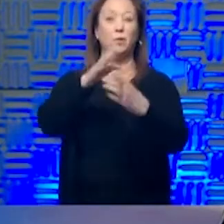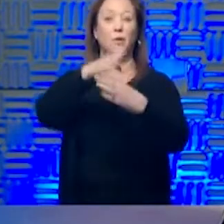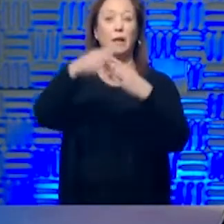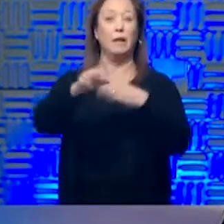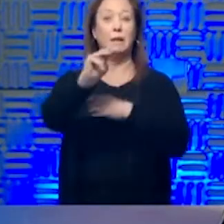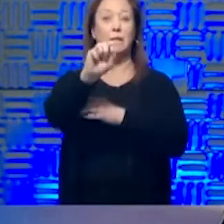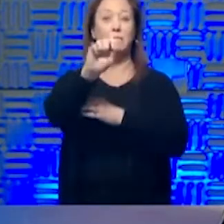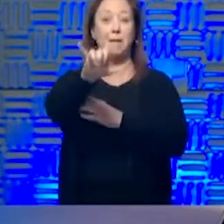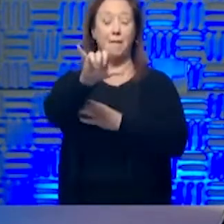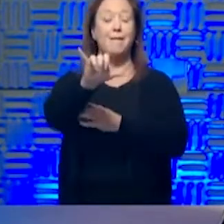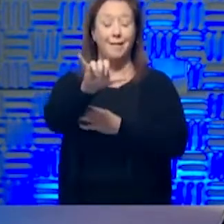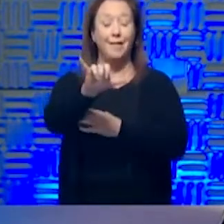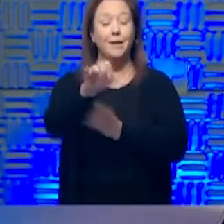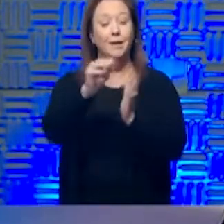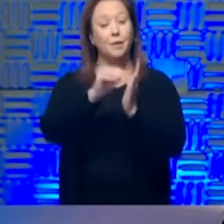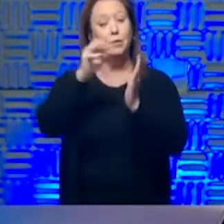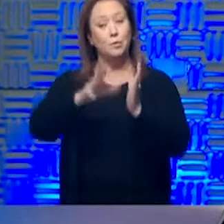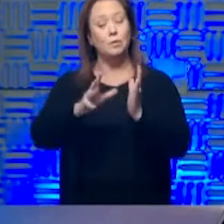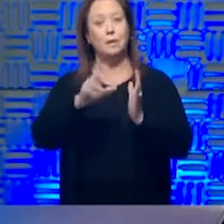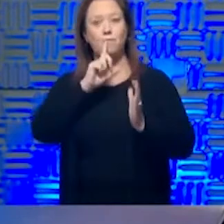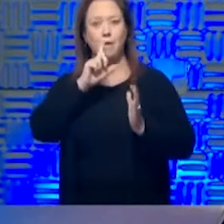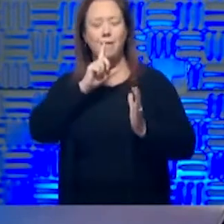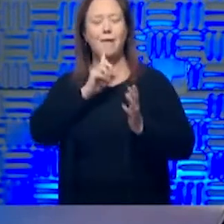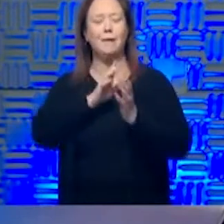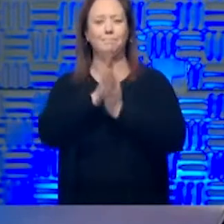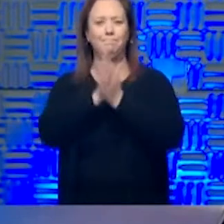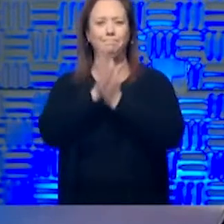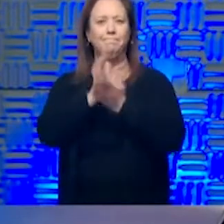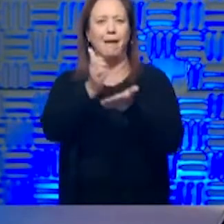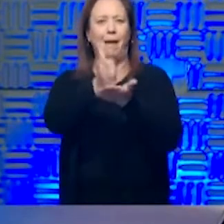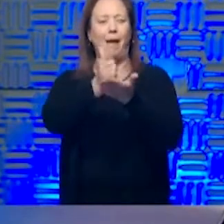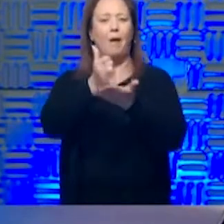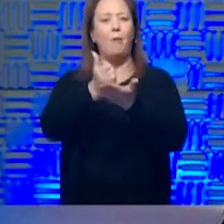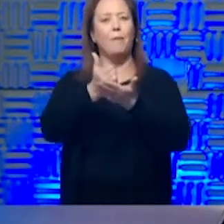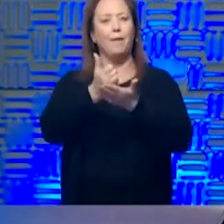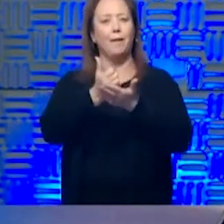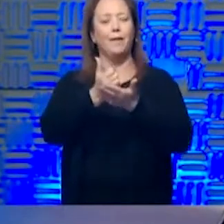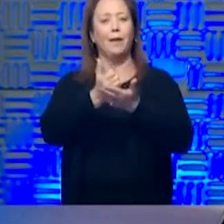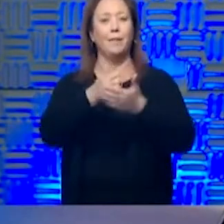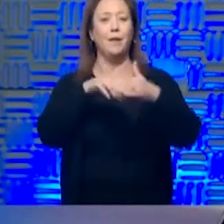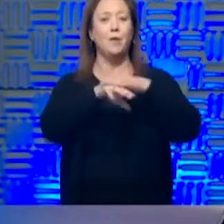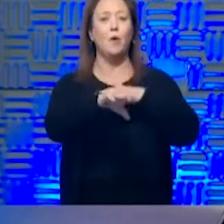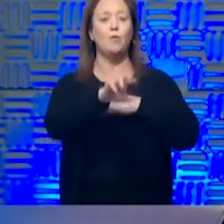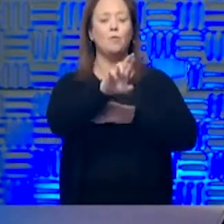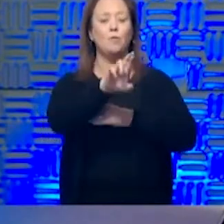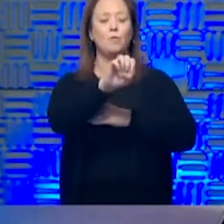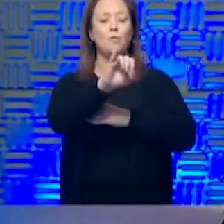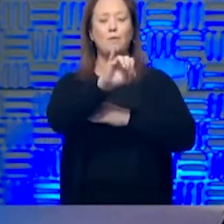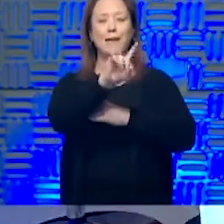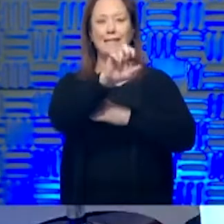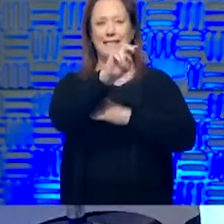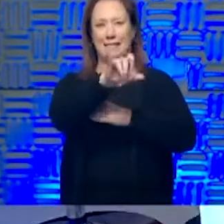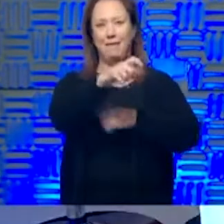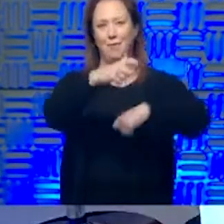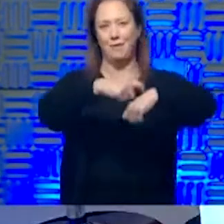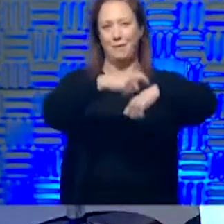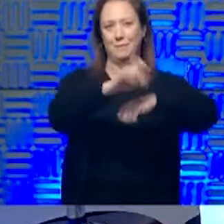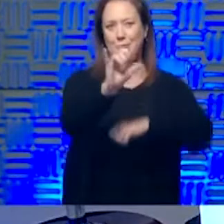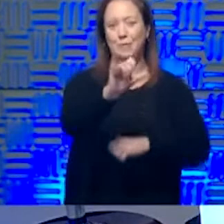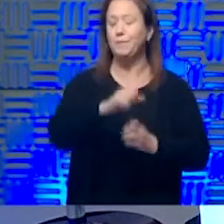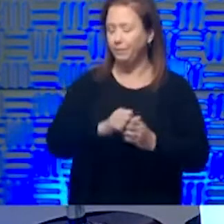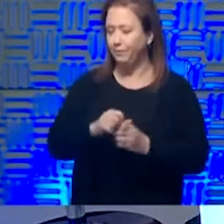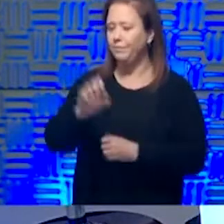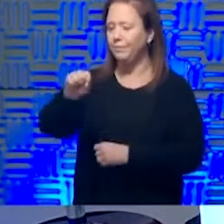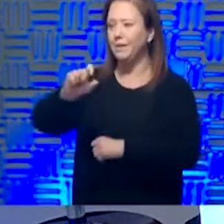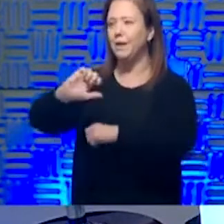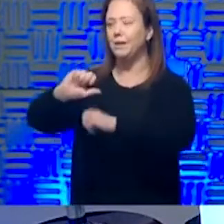and that way the students can really help out and still make it to their residencies on time. That's great. Wow. And I think this was a kind of a brainchild